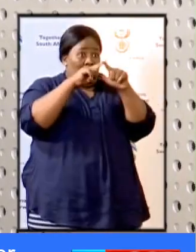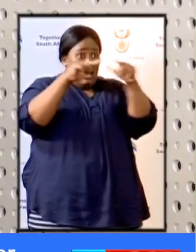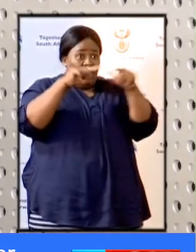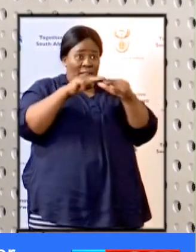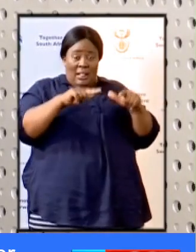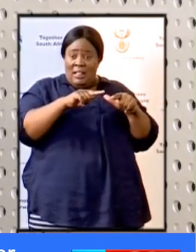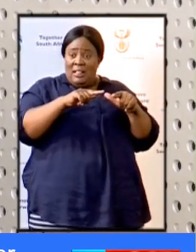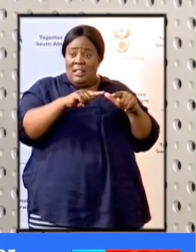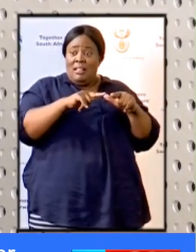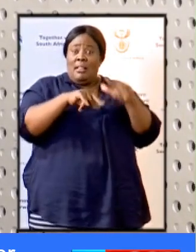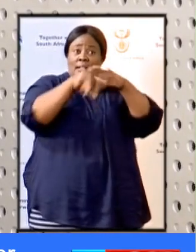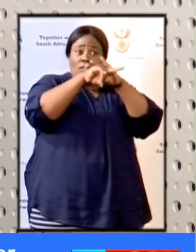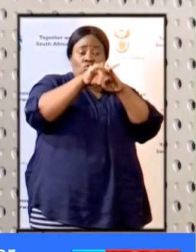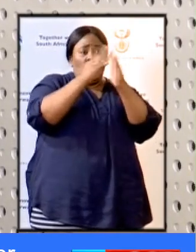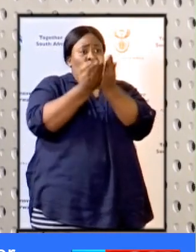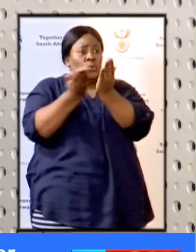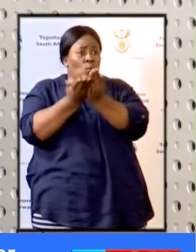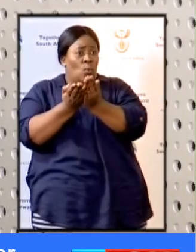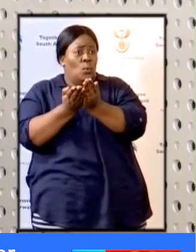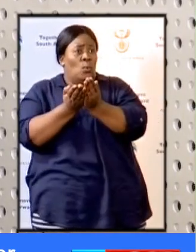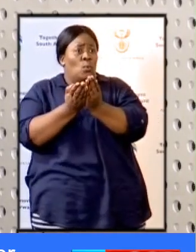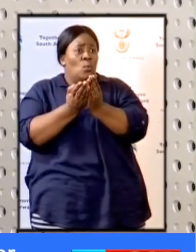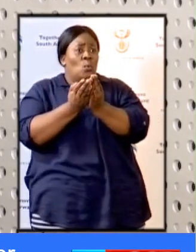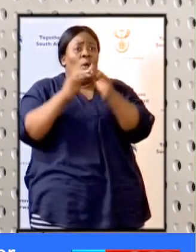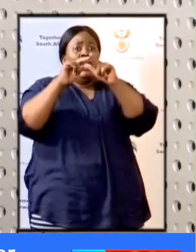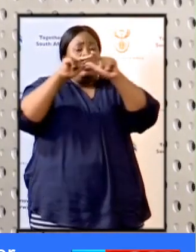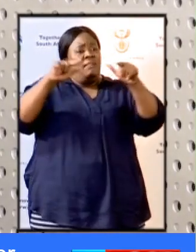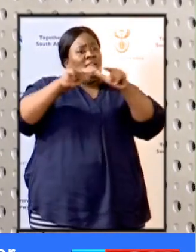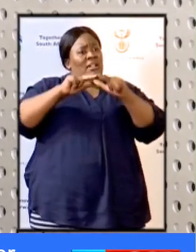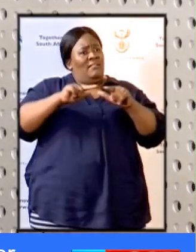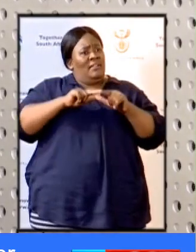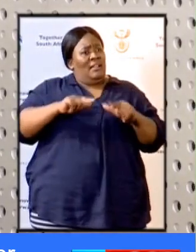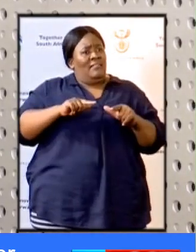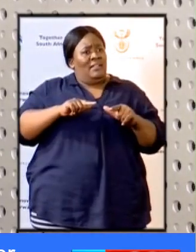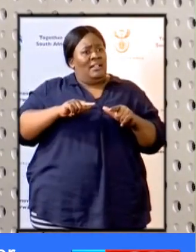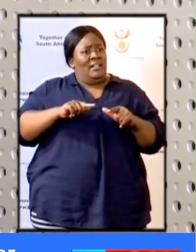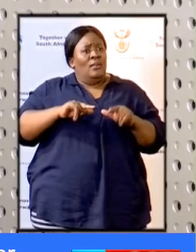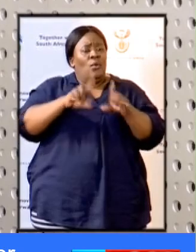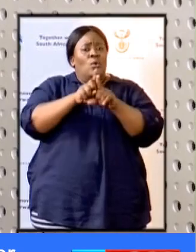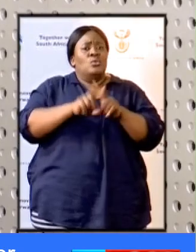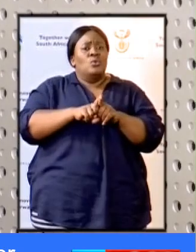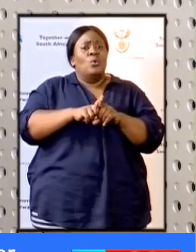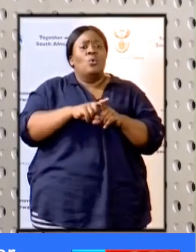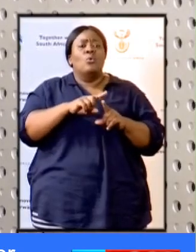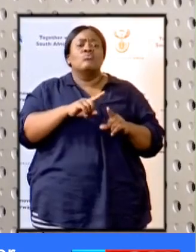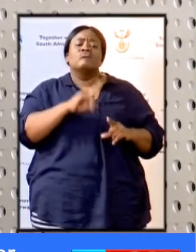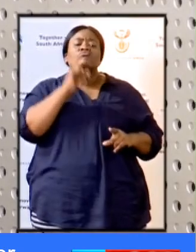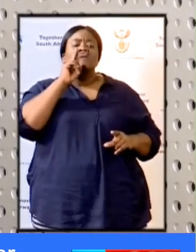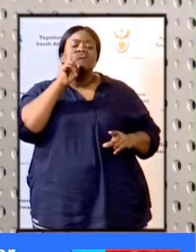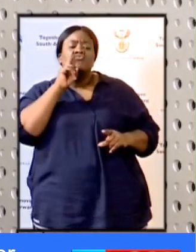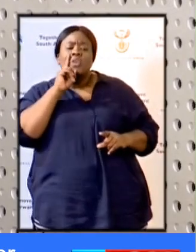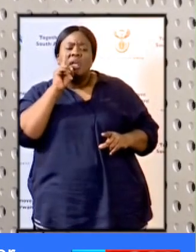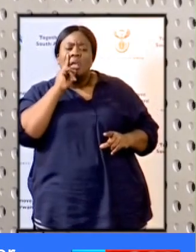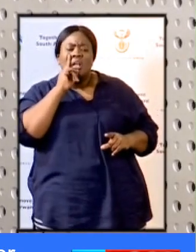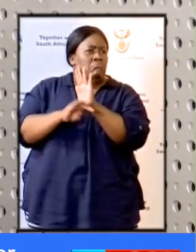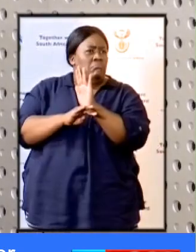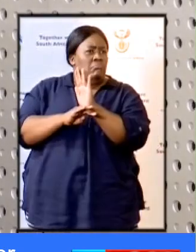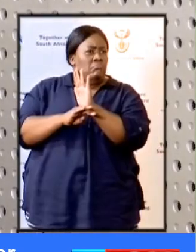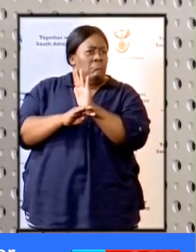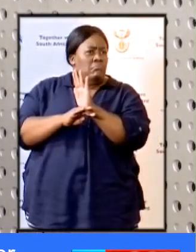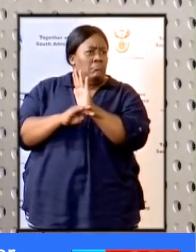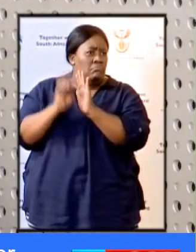district, school, and at different levels, which are going to consider even exceptional cases, but all is going